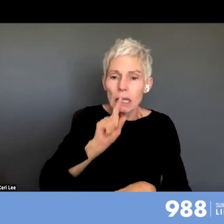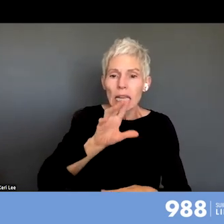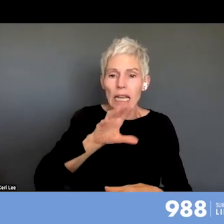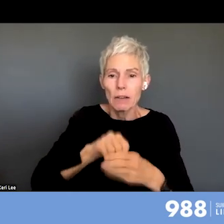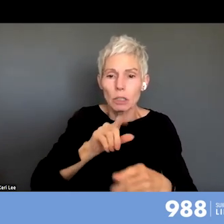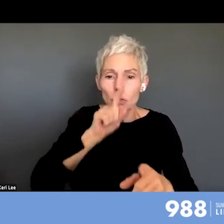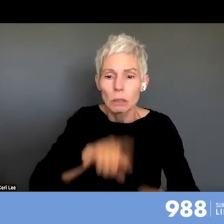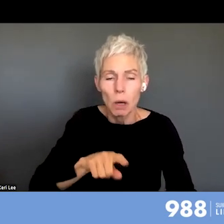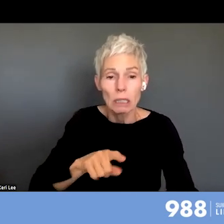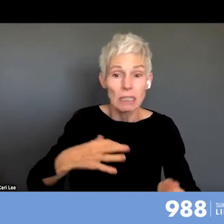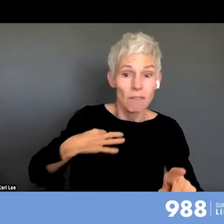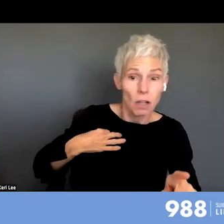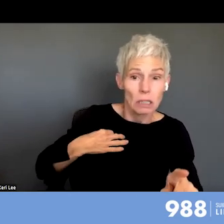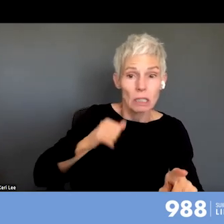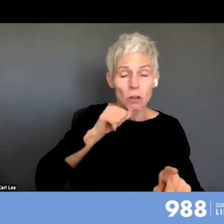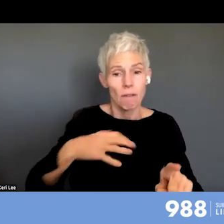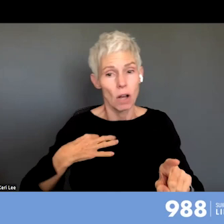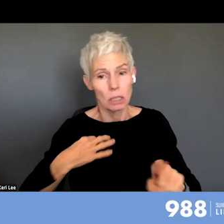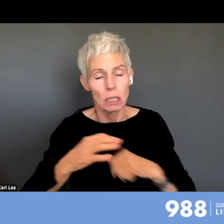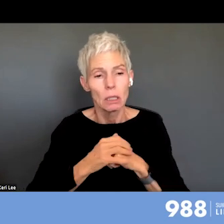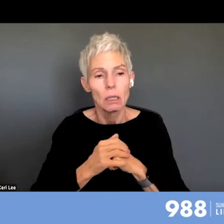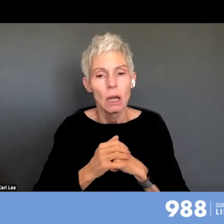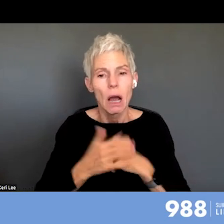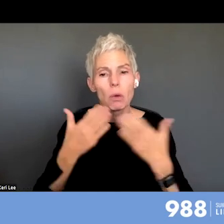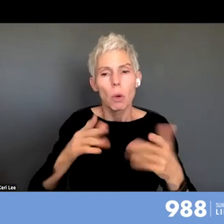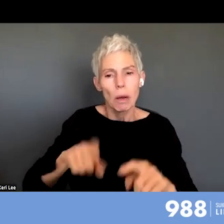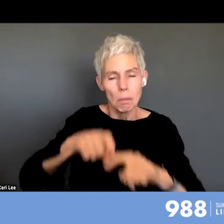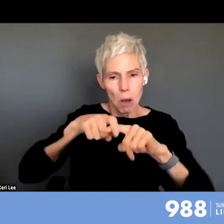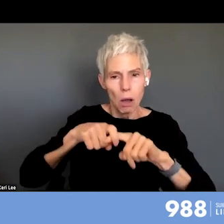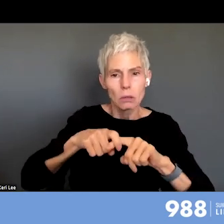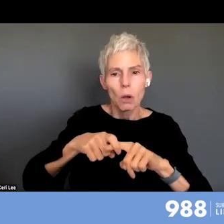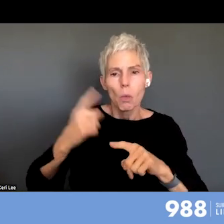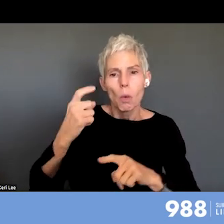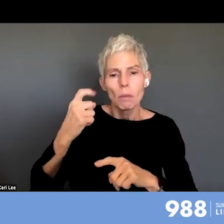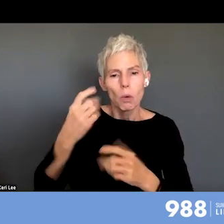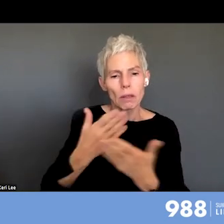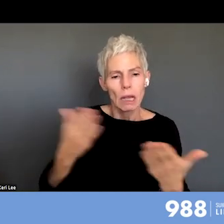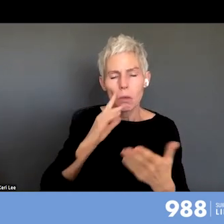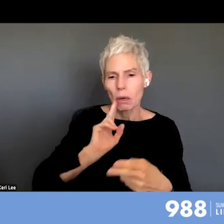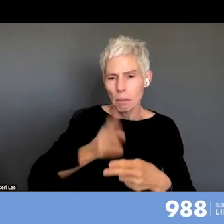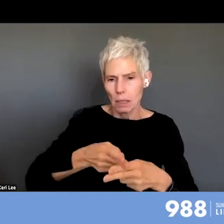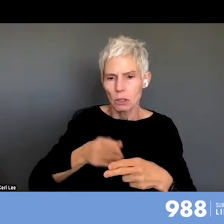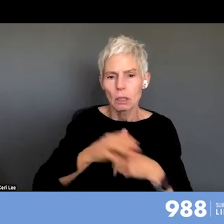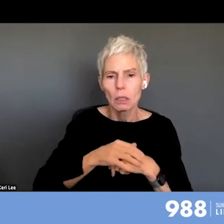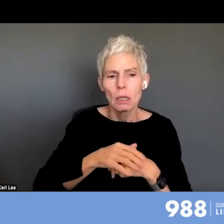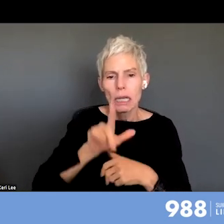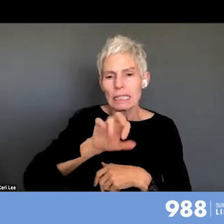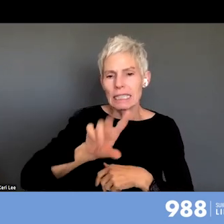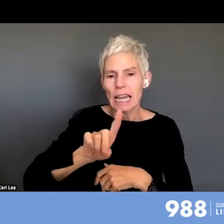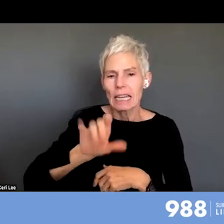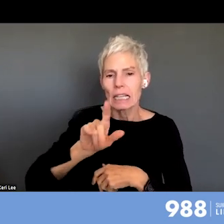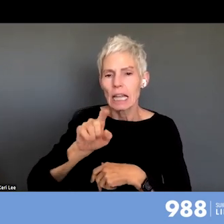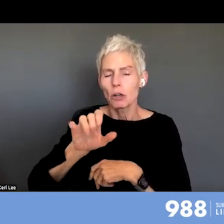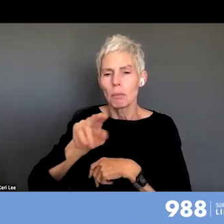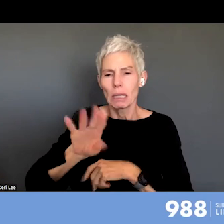whether involuntary or voluntary? So I'll go ahead and pause there. One final thing I want to point out as you get into Ted Lutterman's